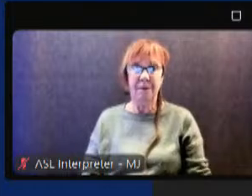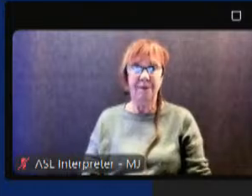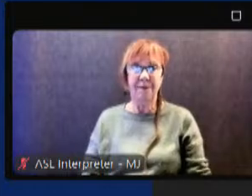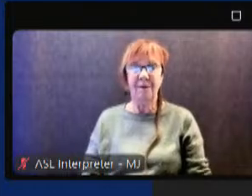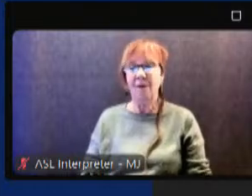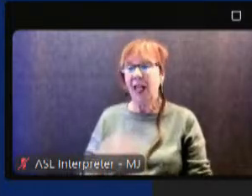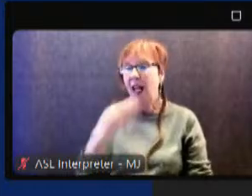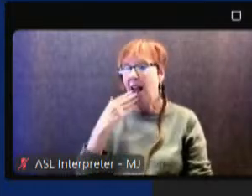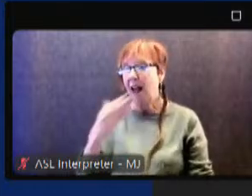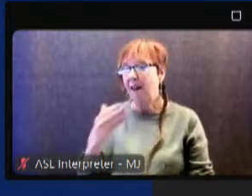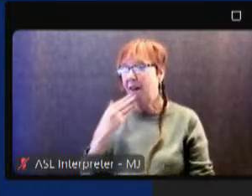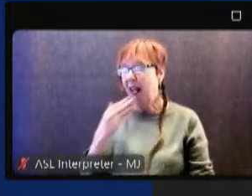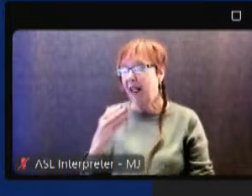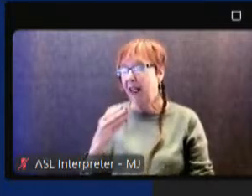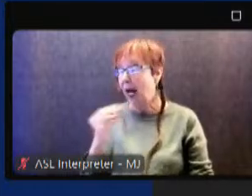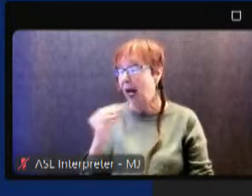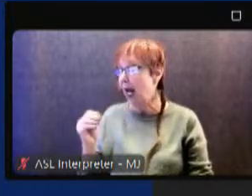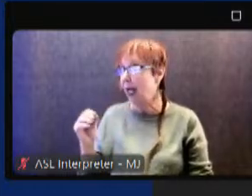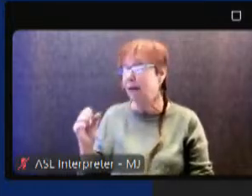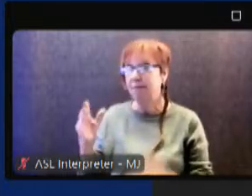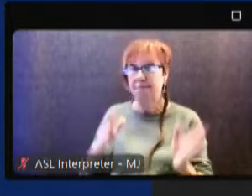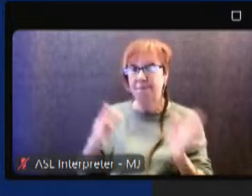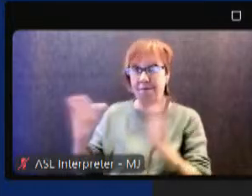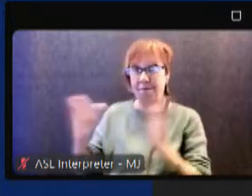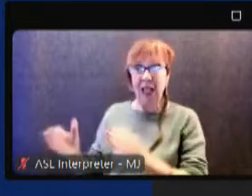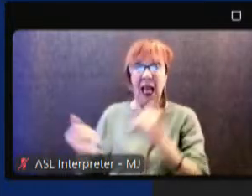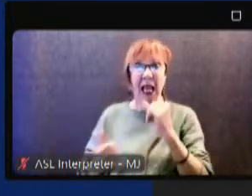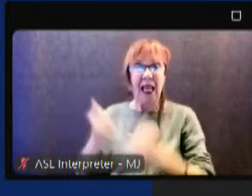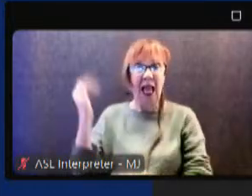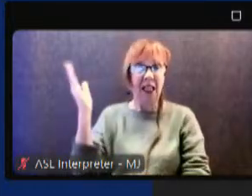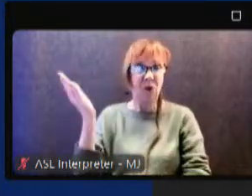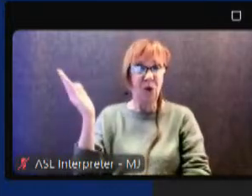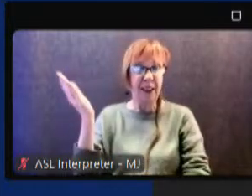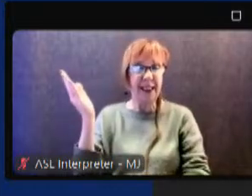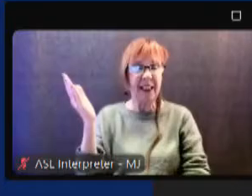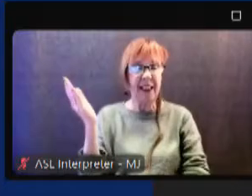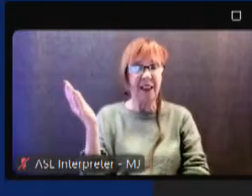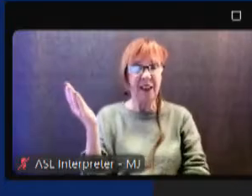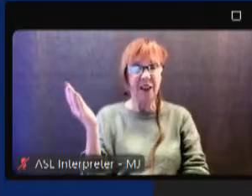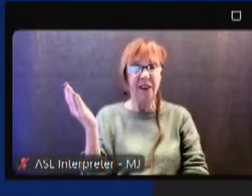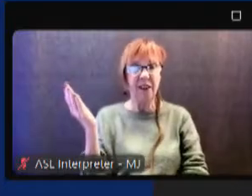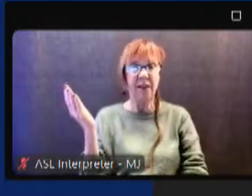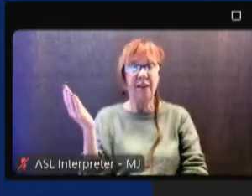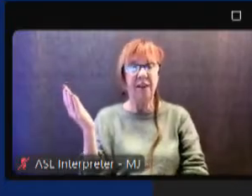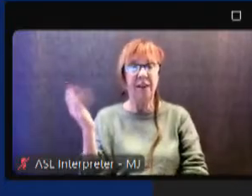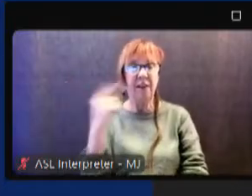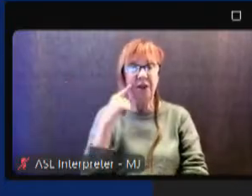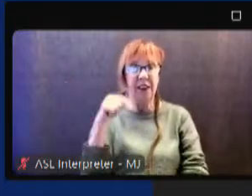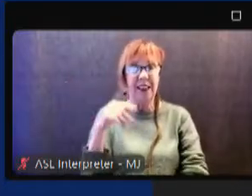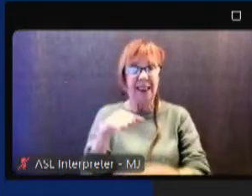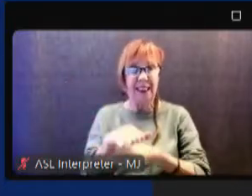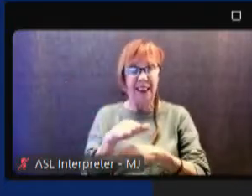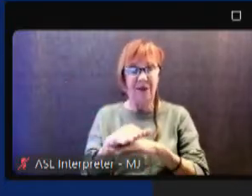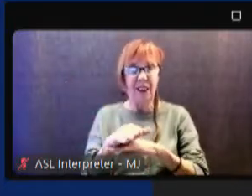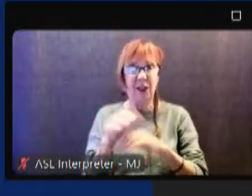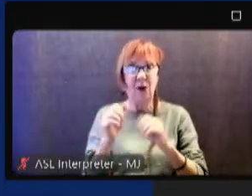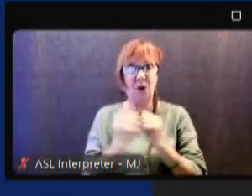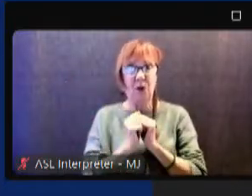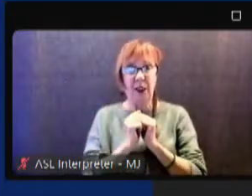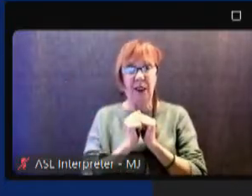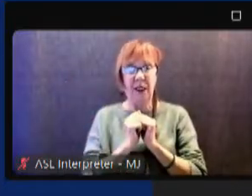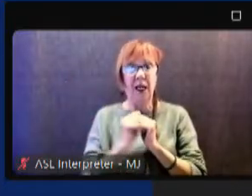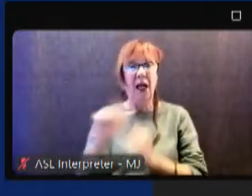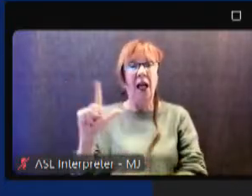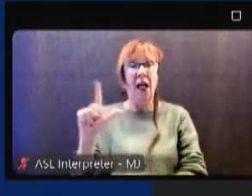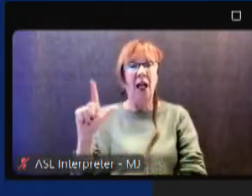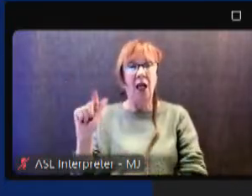Thank you, Assessor Prang. And Scott, moving on to our last presentation for this evening with the Los